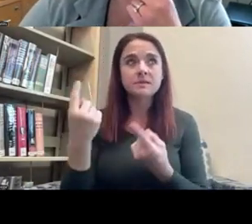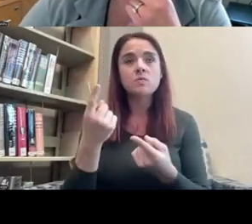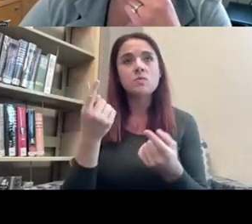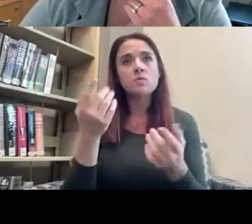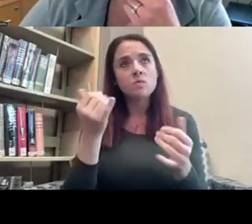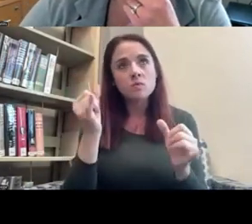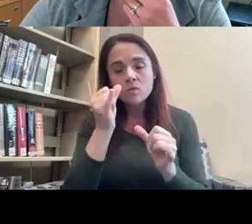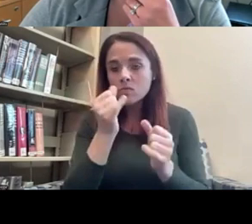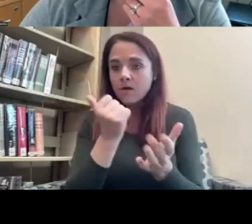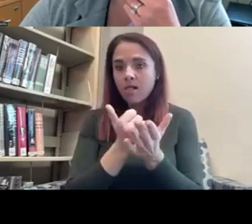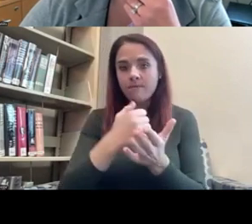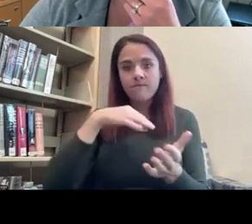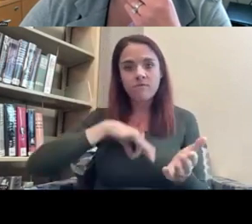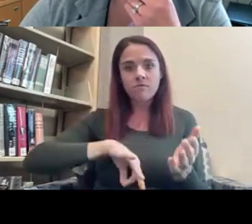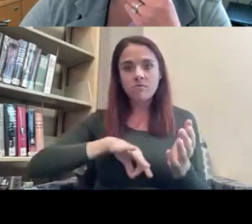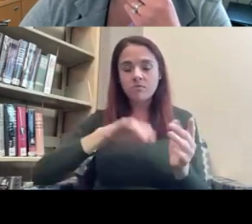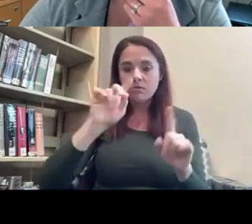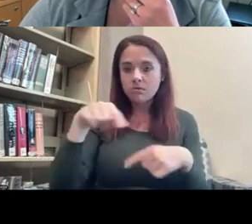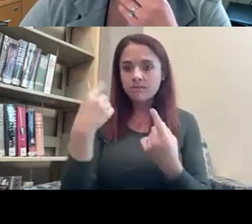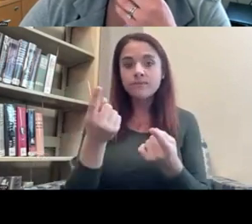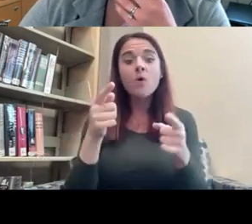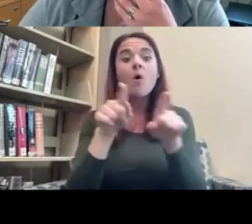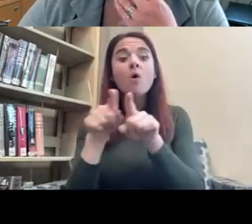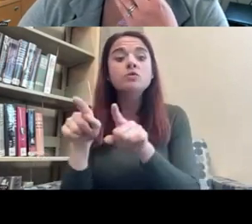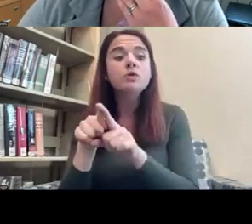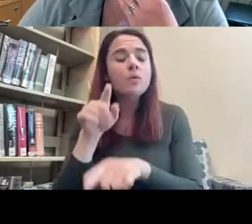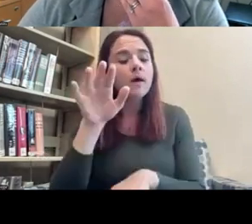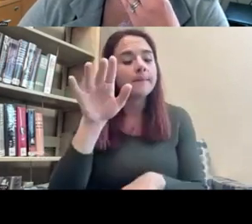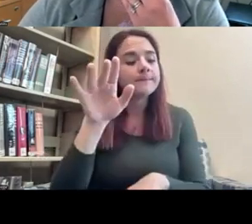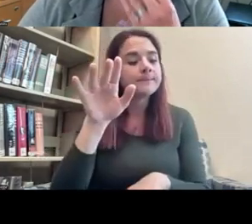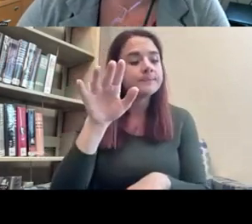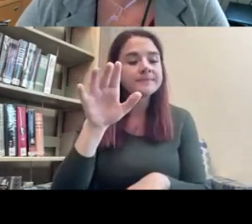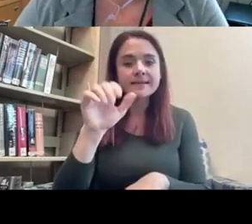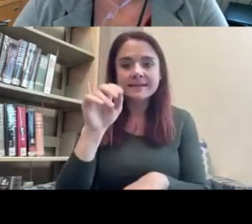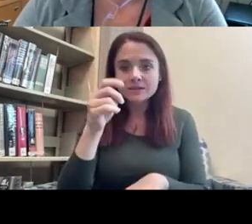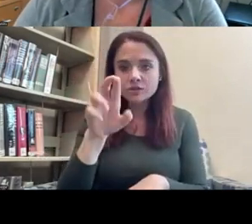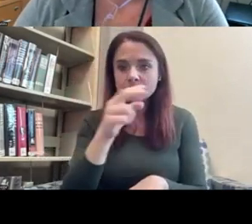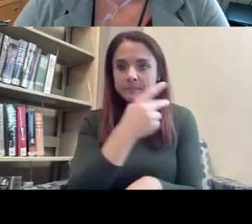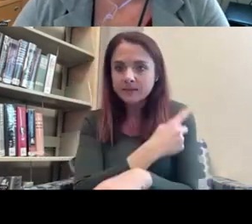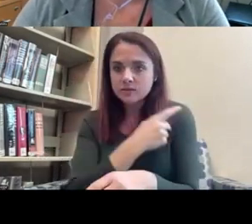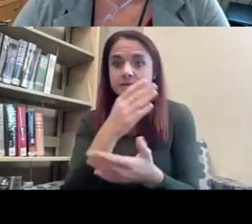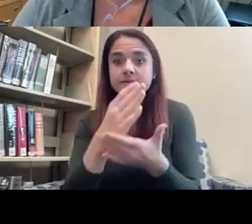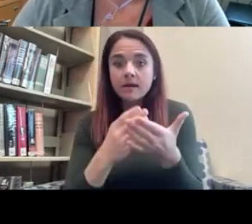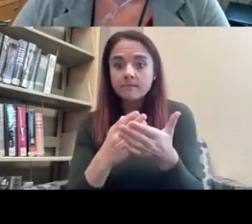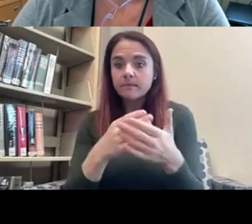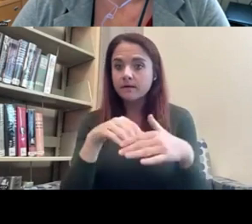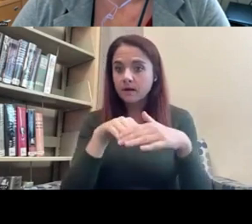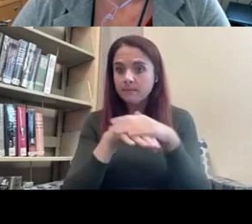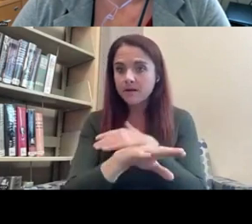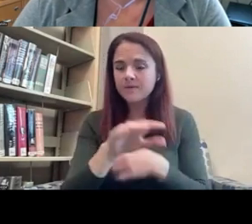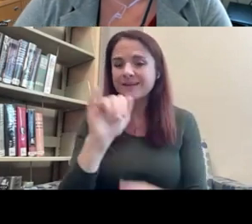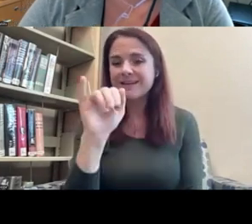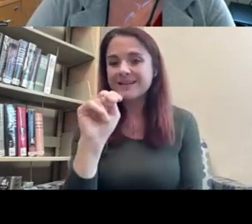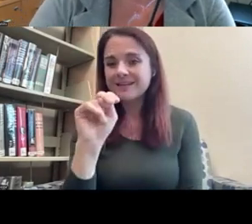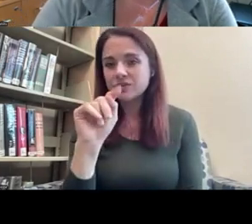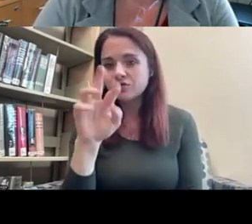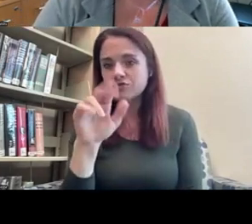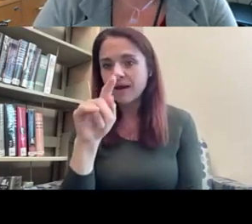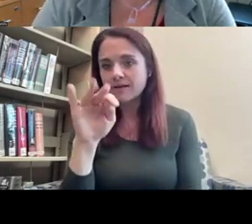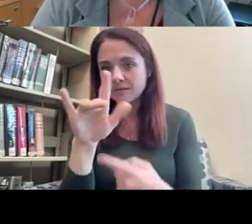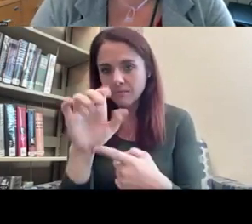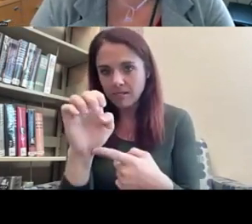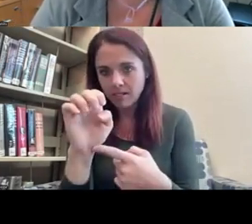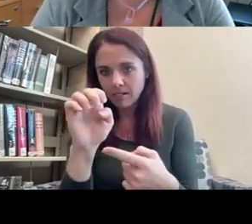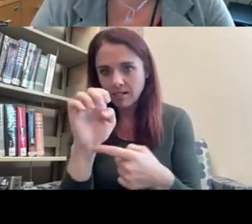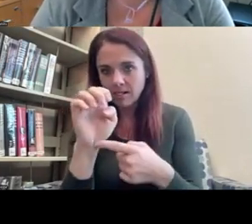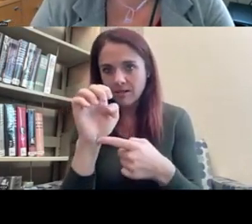helpful. We've also had cancer patients who've come in with intractable pain, and